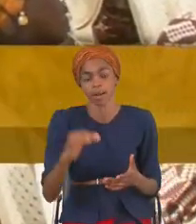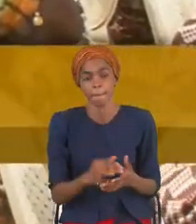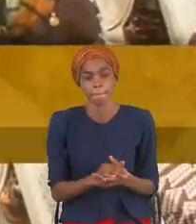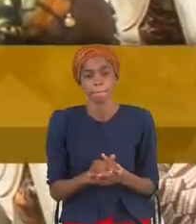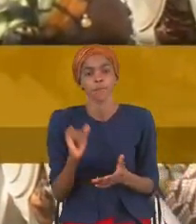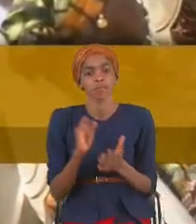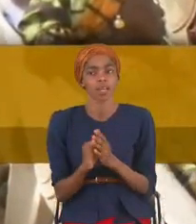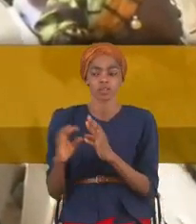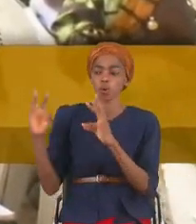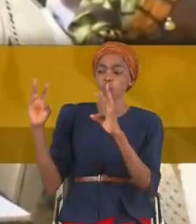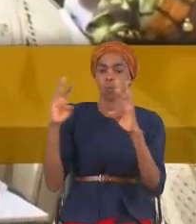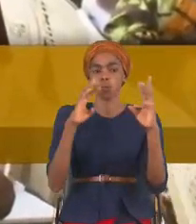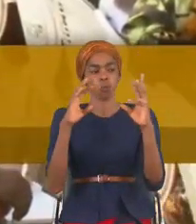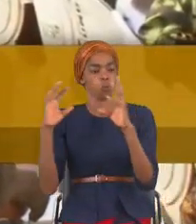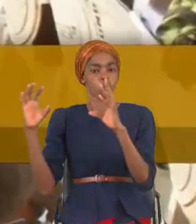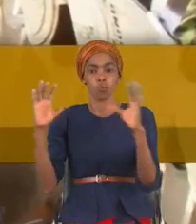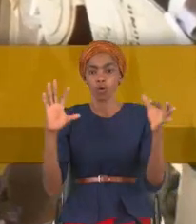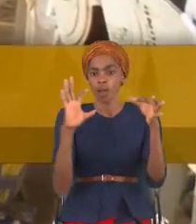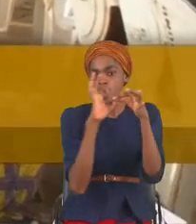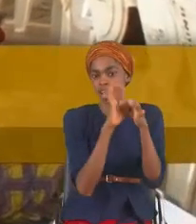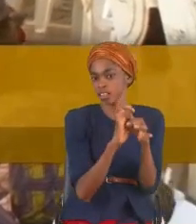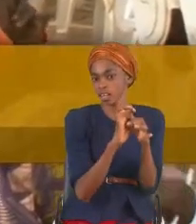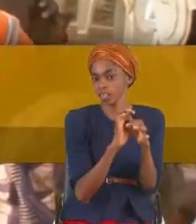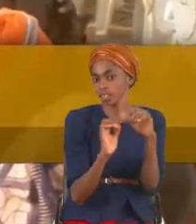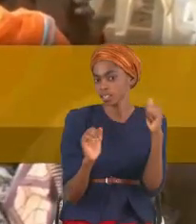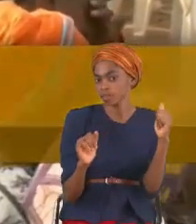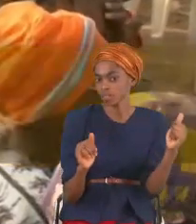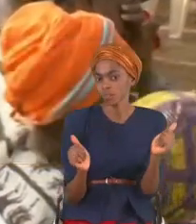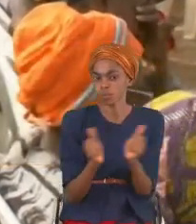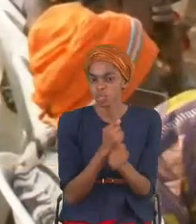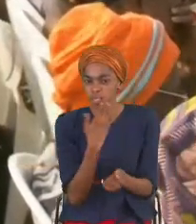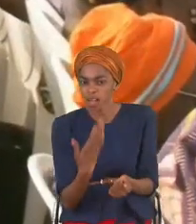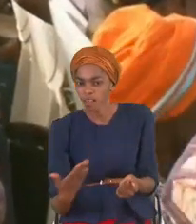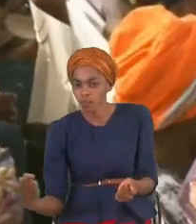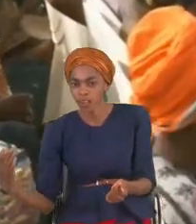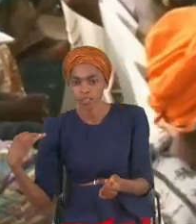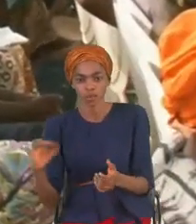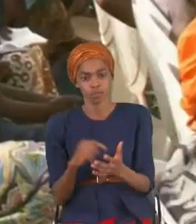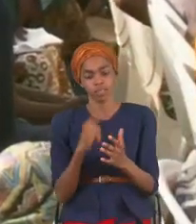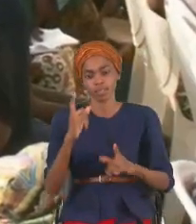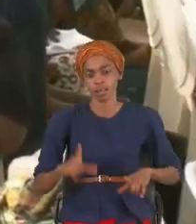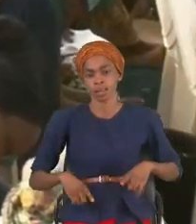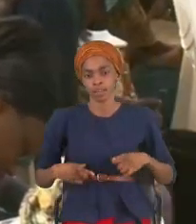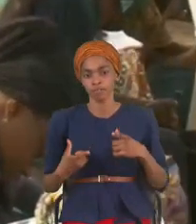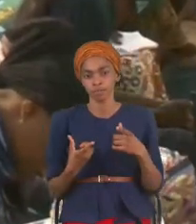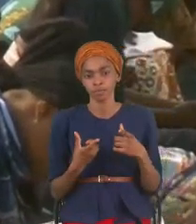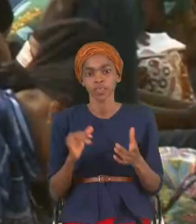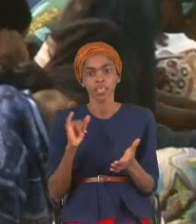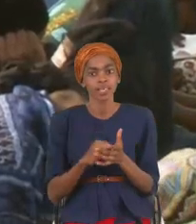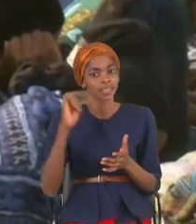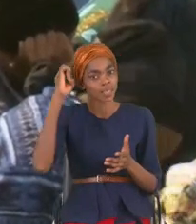that worrieth entangleth himself with the affairs of this life, that